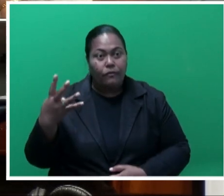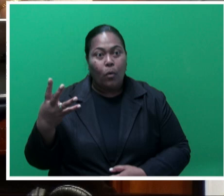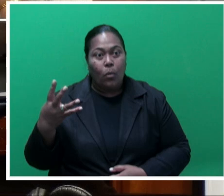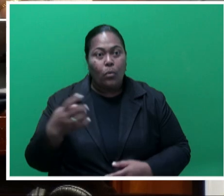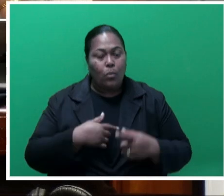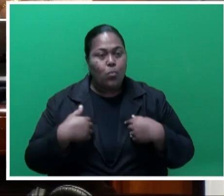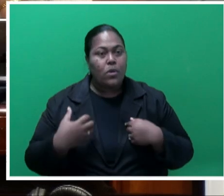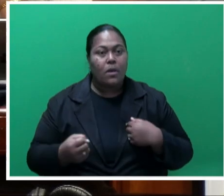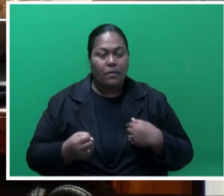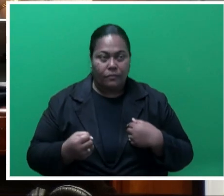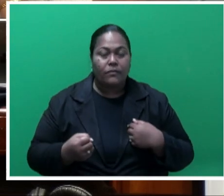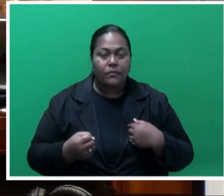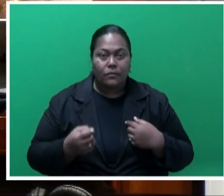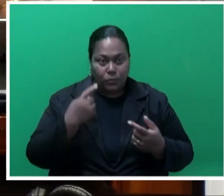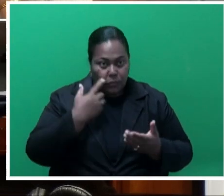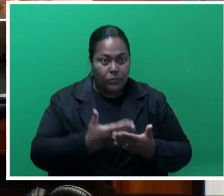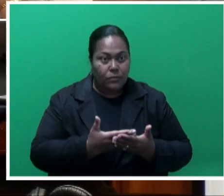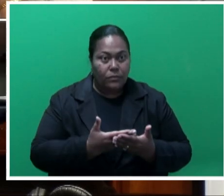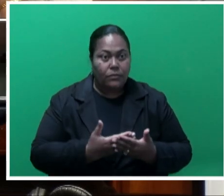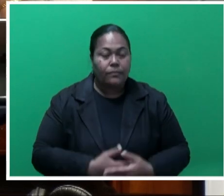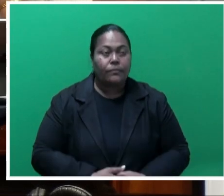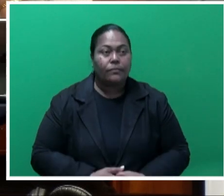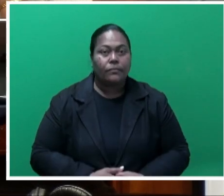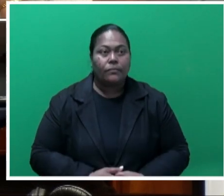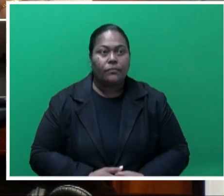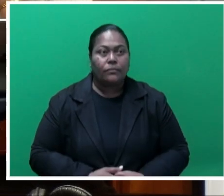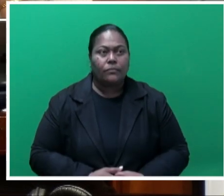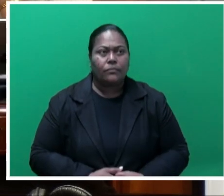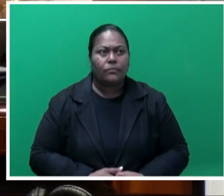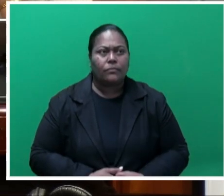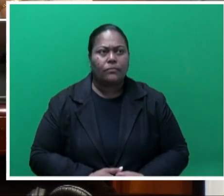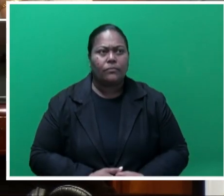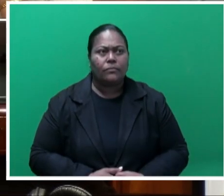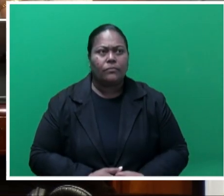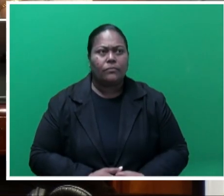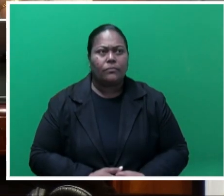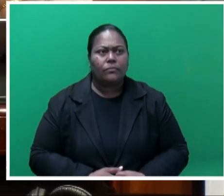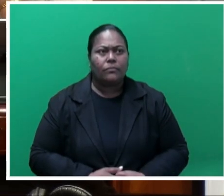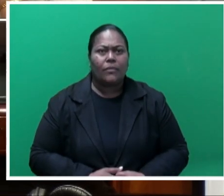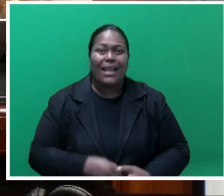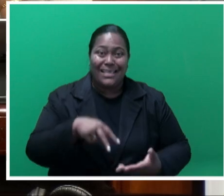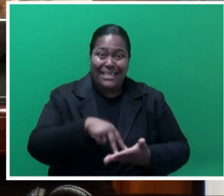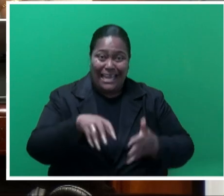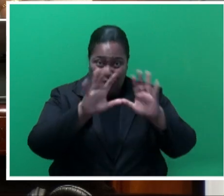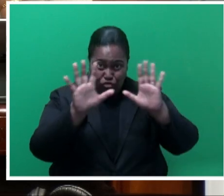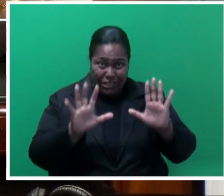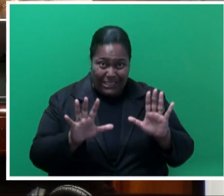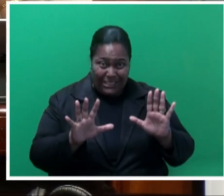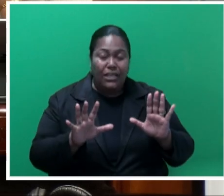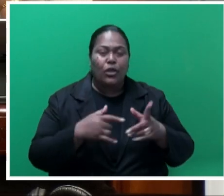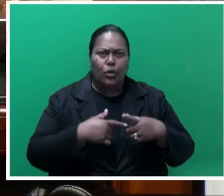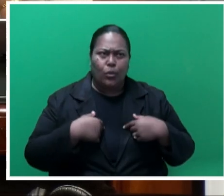have approved a paper on standing trees compensation